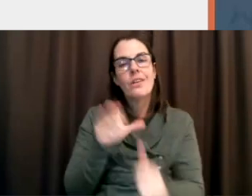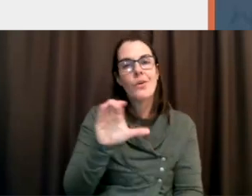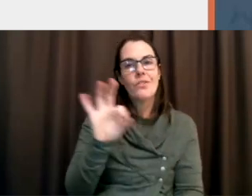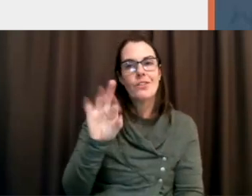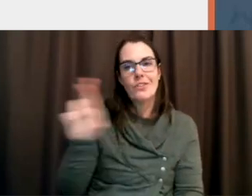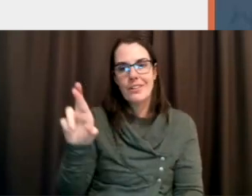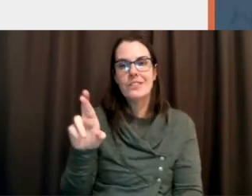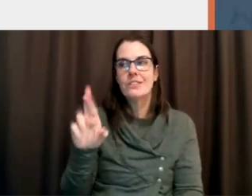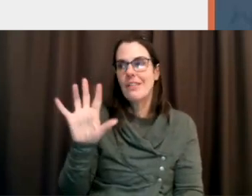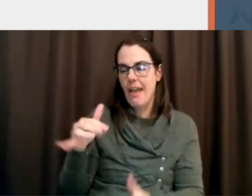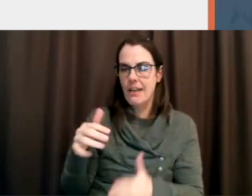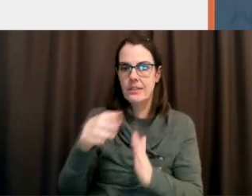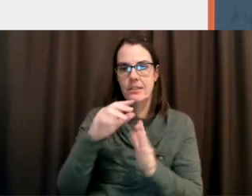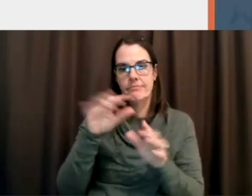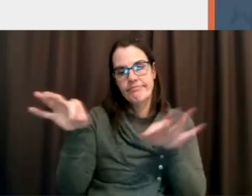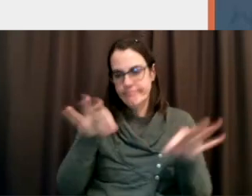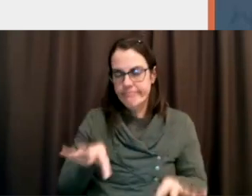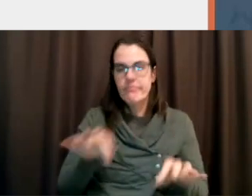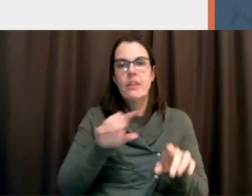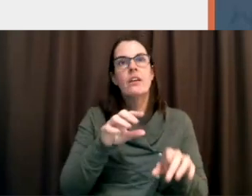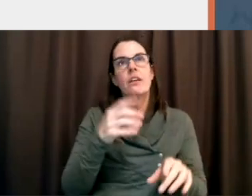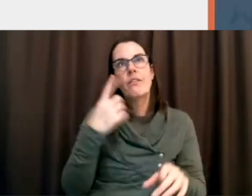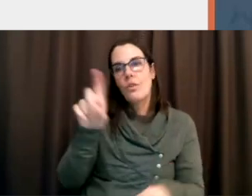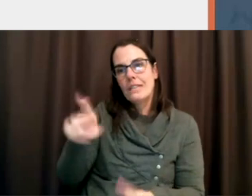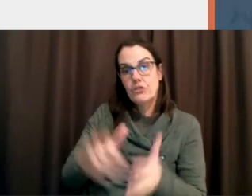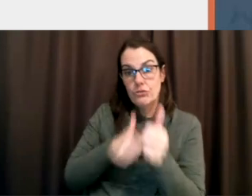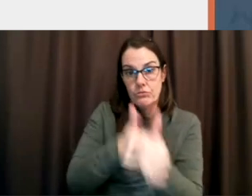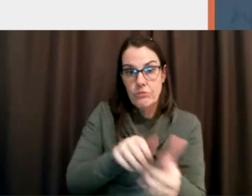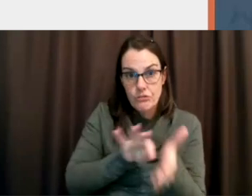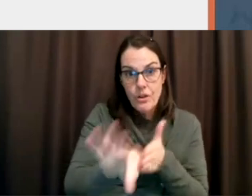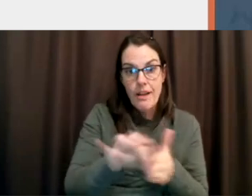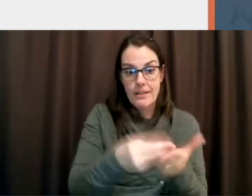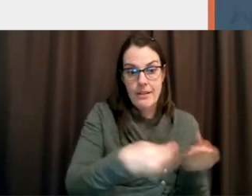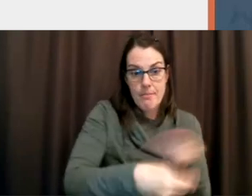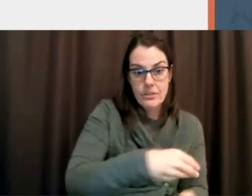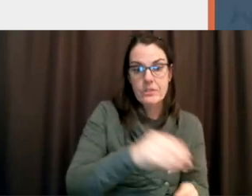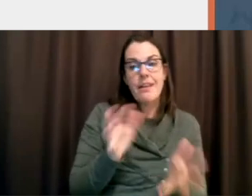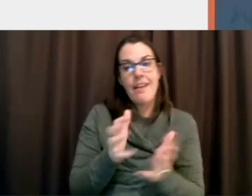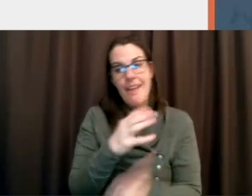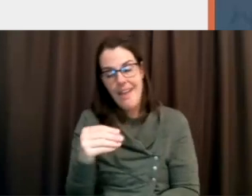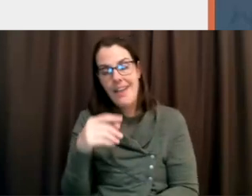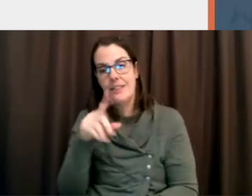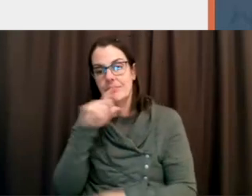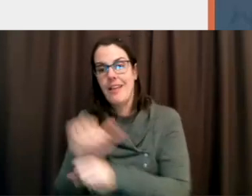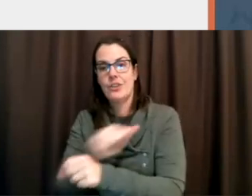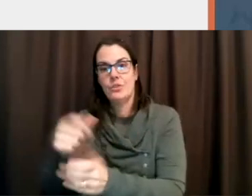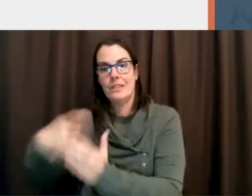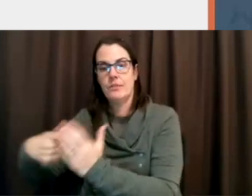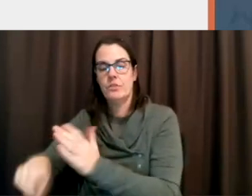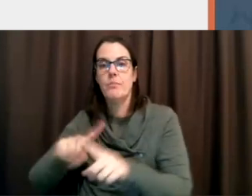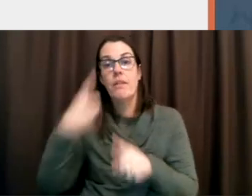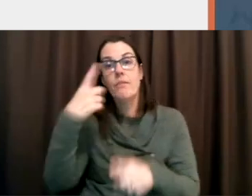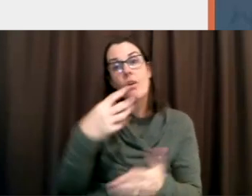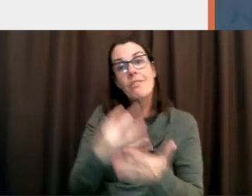the guidance of needing to track budgeted versus actual expenditures, but also for financial reporting purposes, right? So you